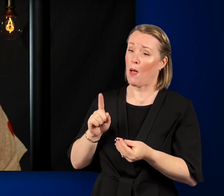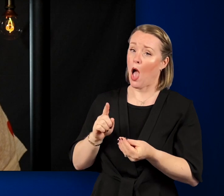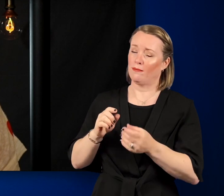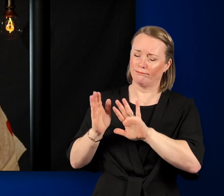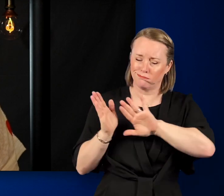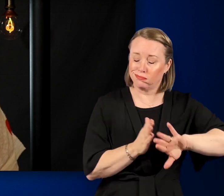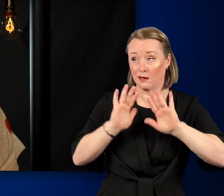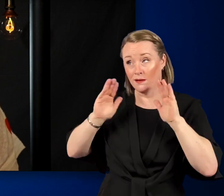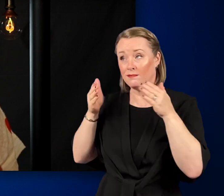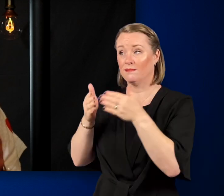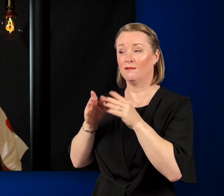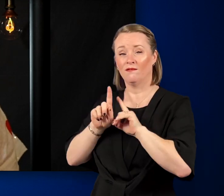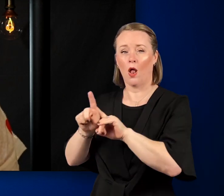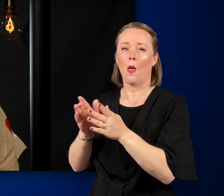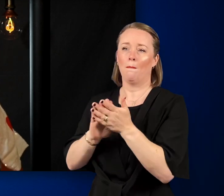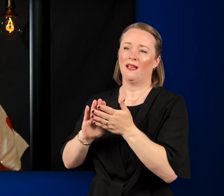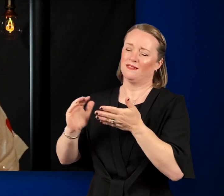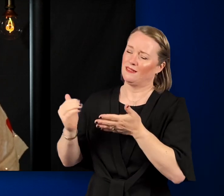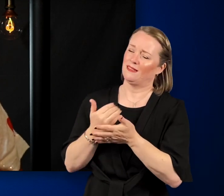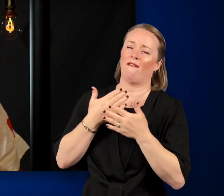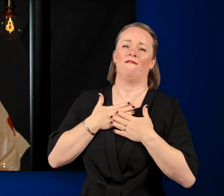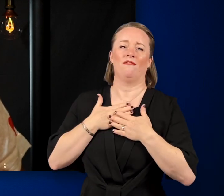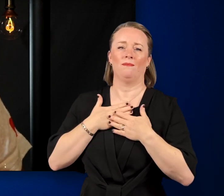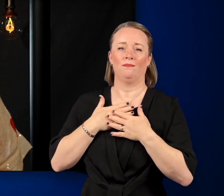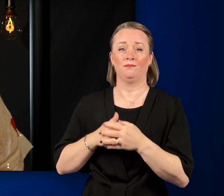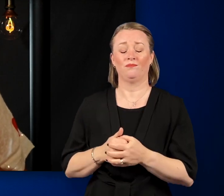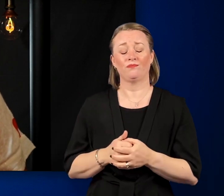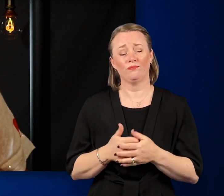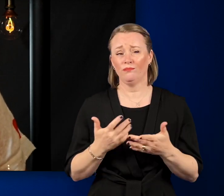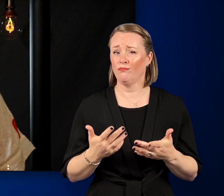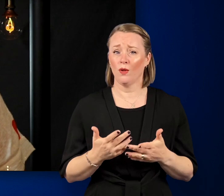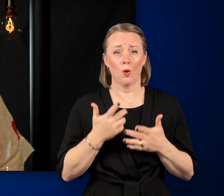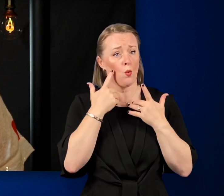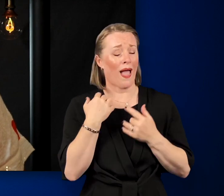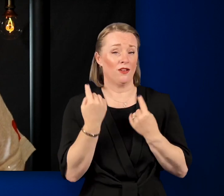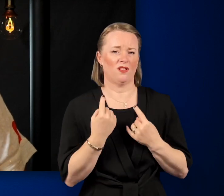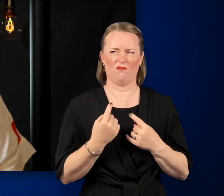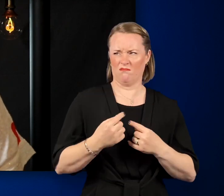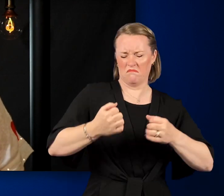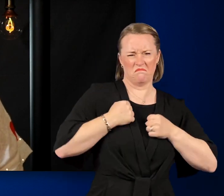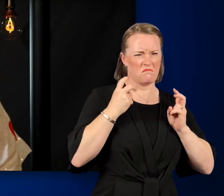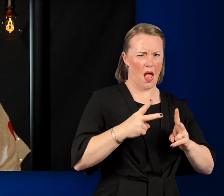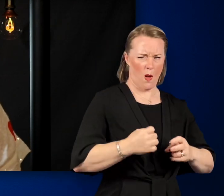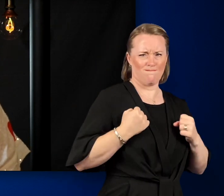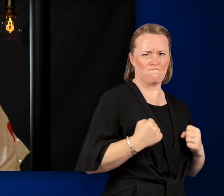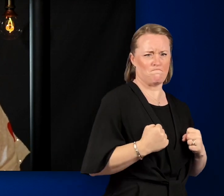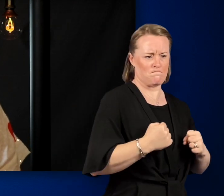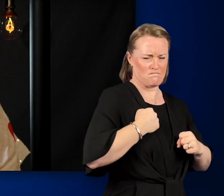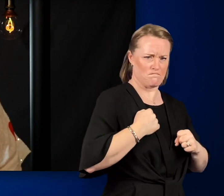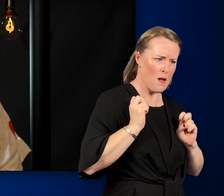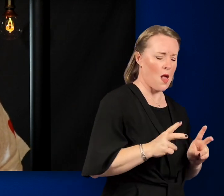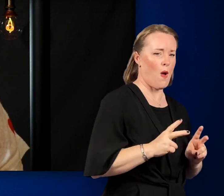a choice. You can hold on to your right to live your old life your way, or you can give up that